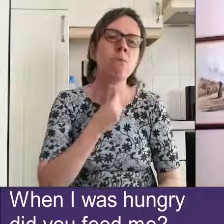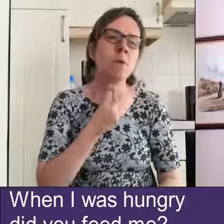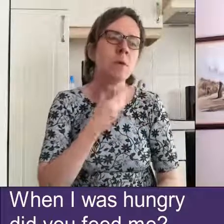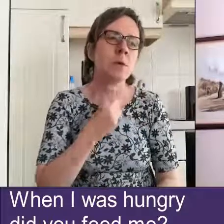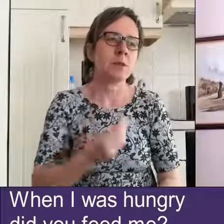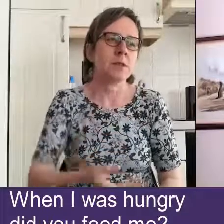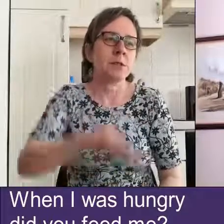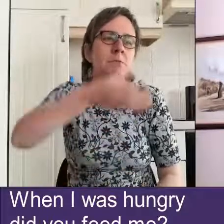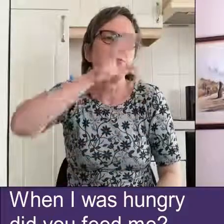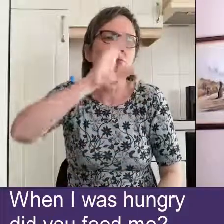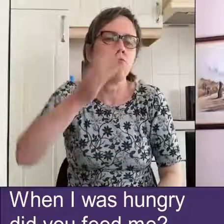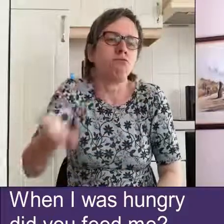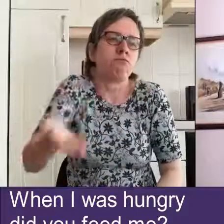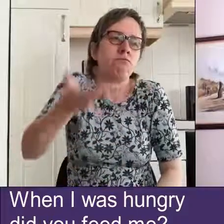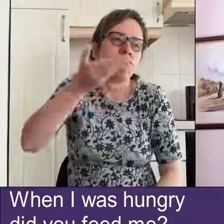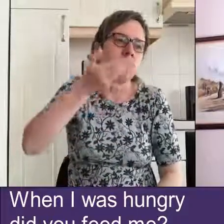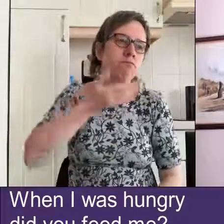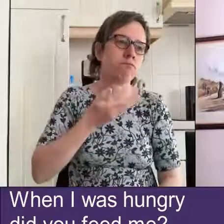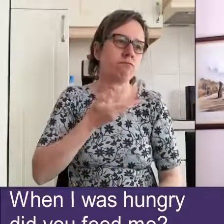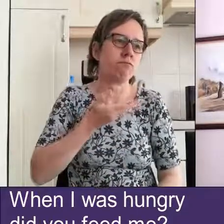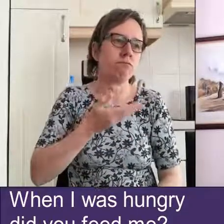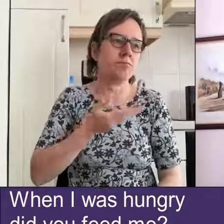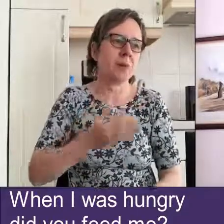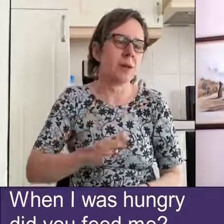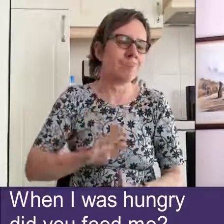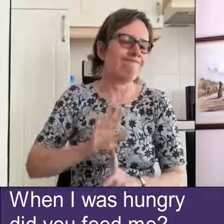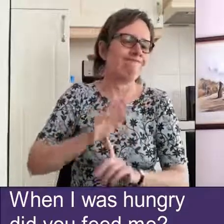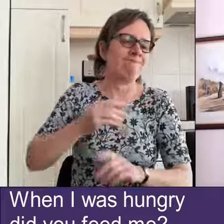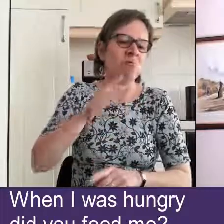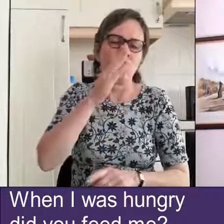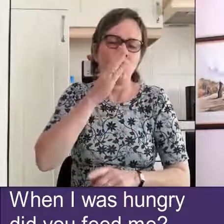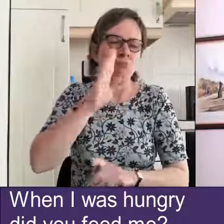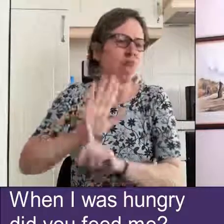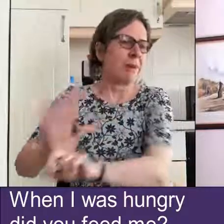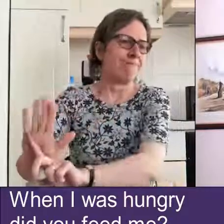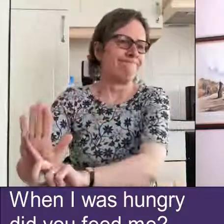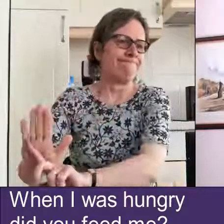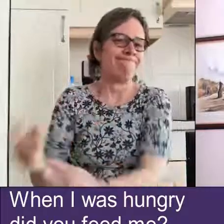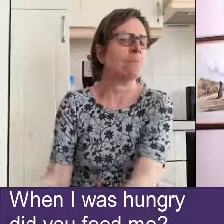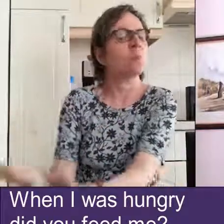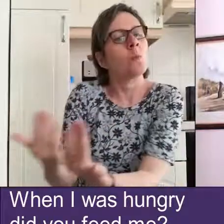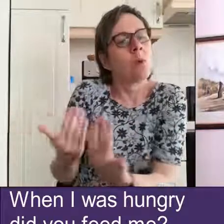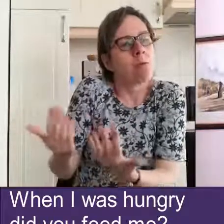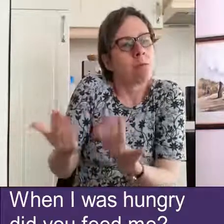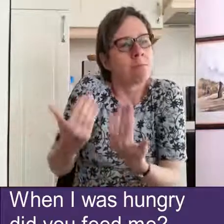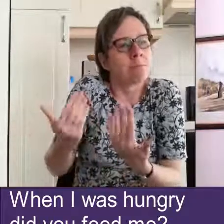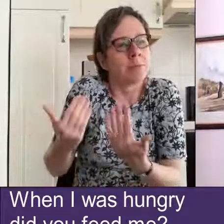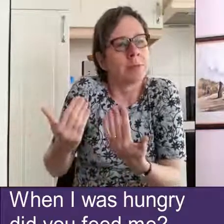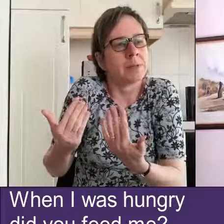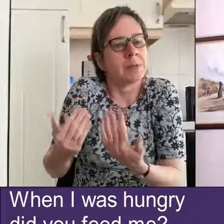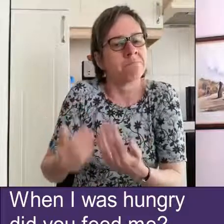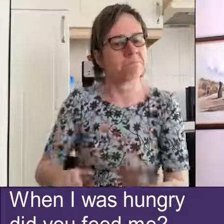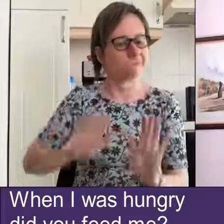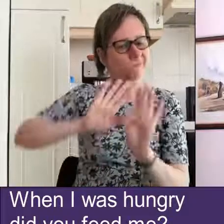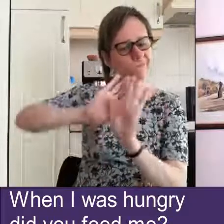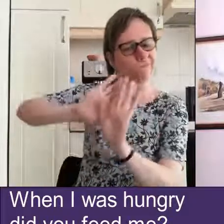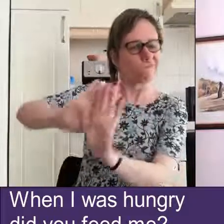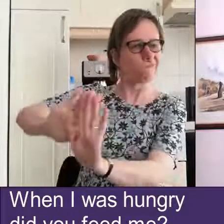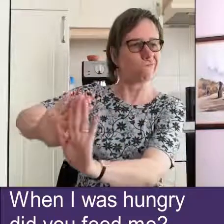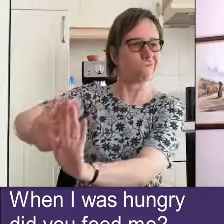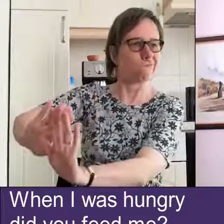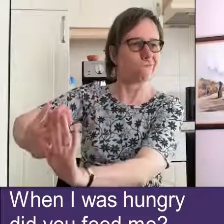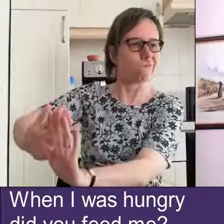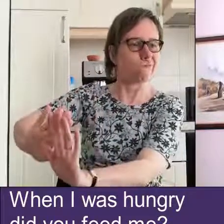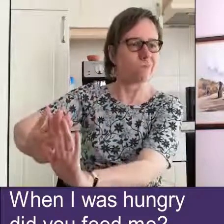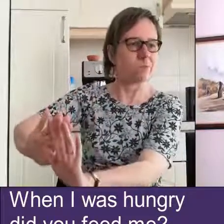I was thirsty, did you give me a drink and cider? Did you welcome me, or did